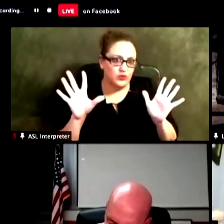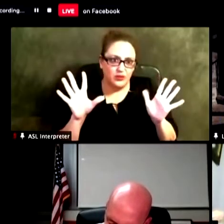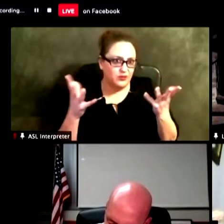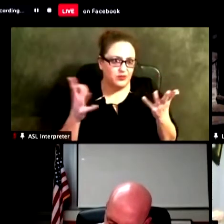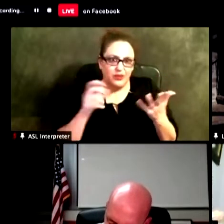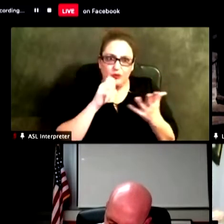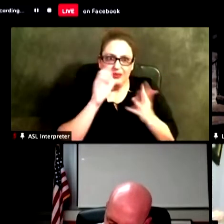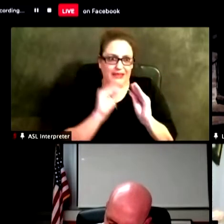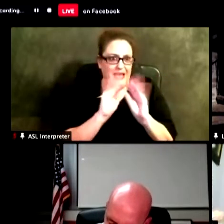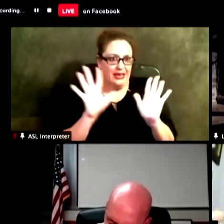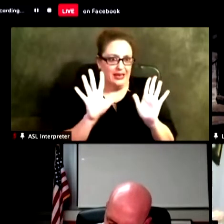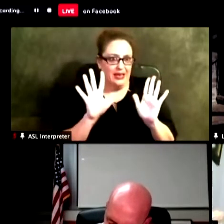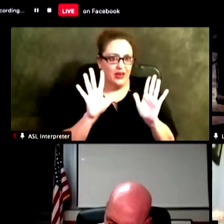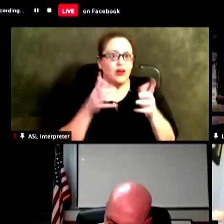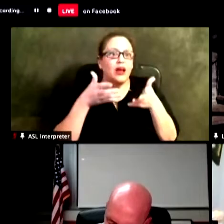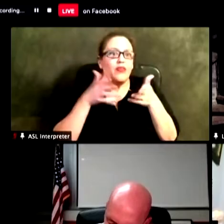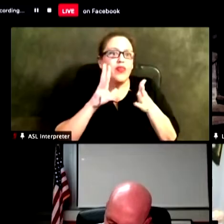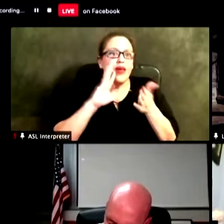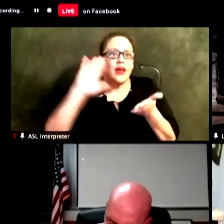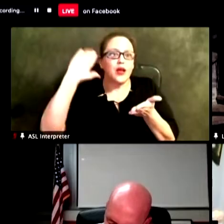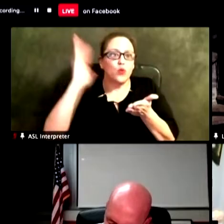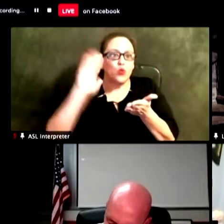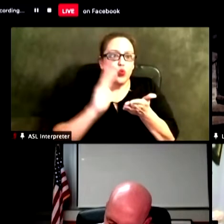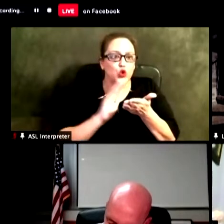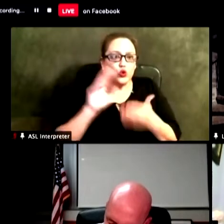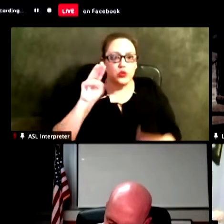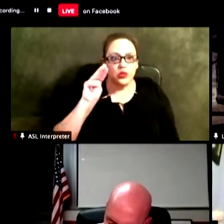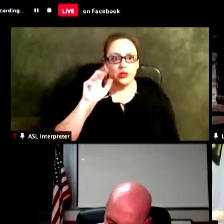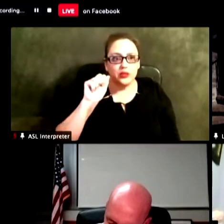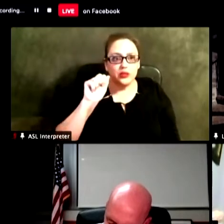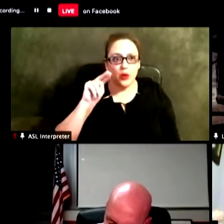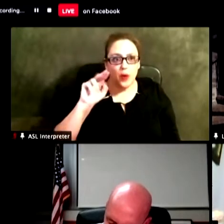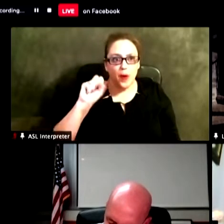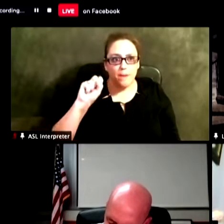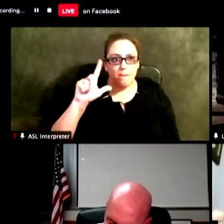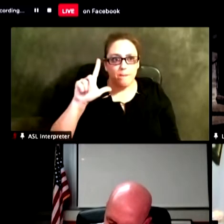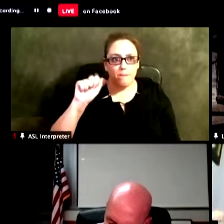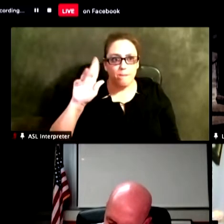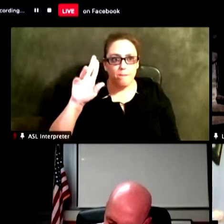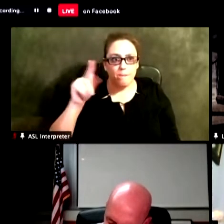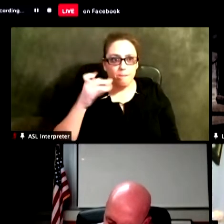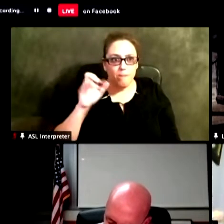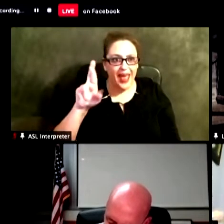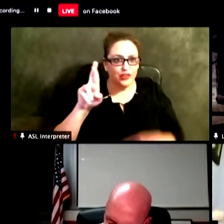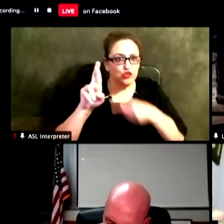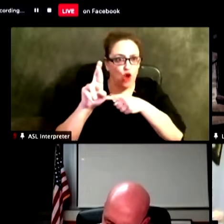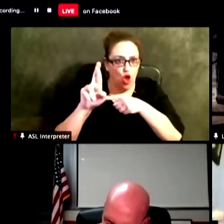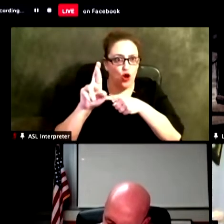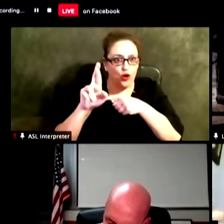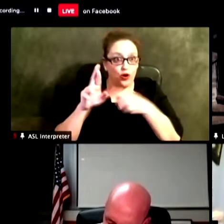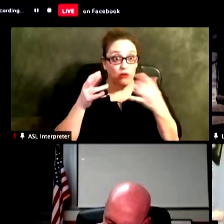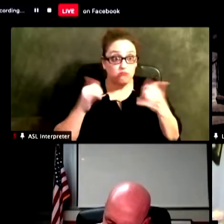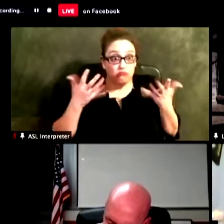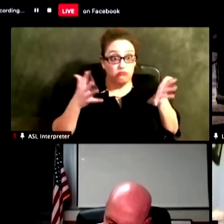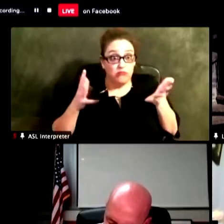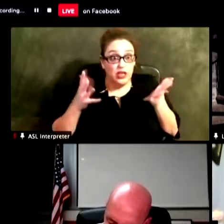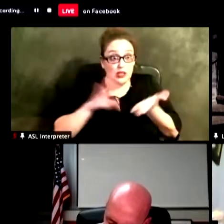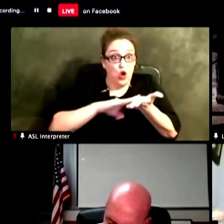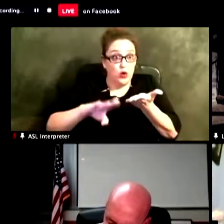manslaughter case. And he's already back out on the street. And I feel like he's a very dangerous young man. He'll be on probation